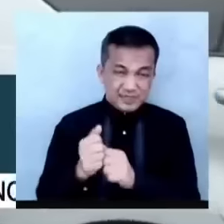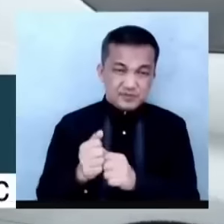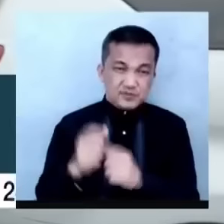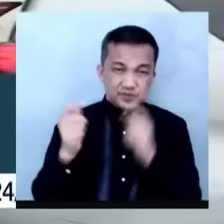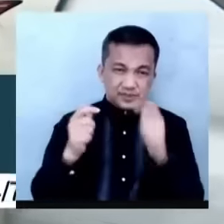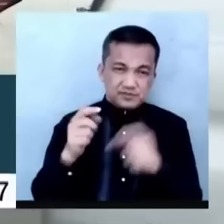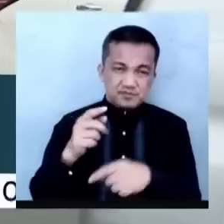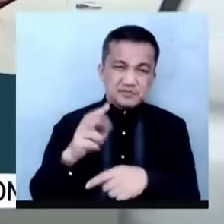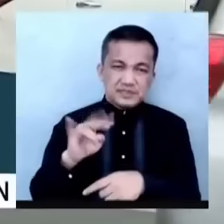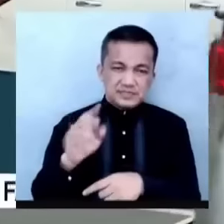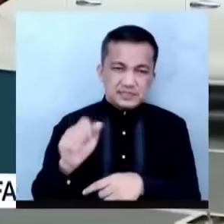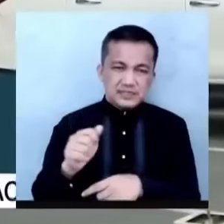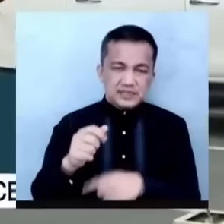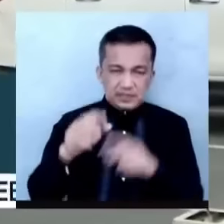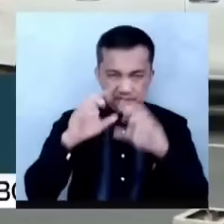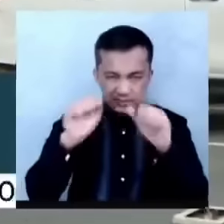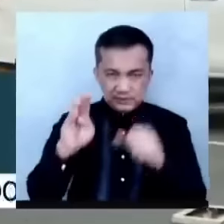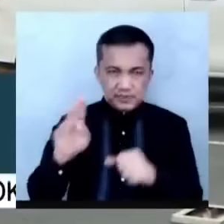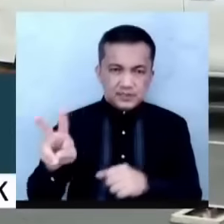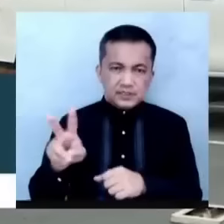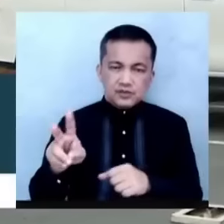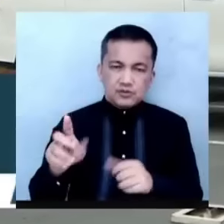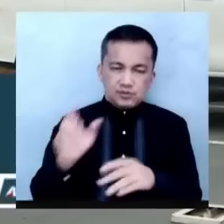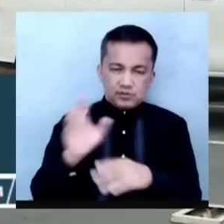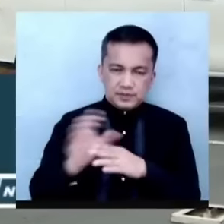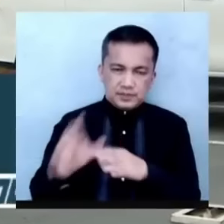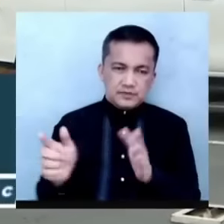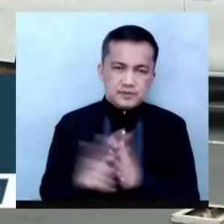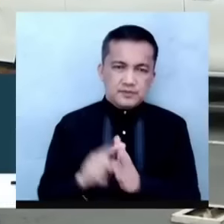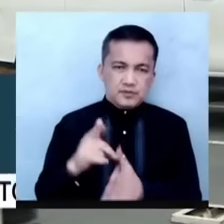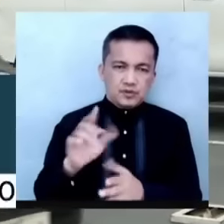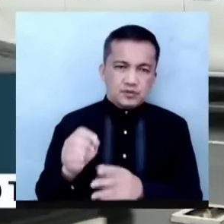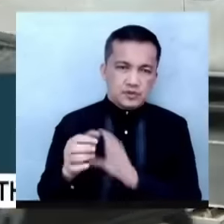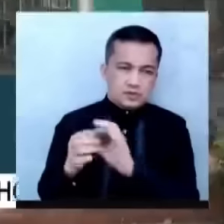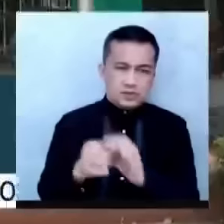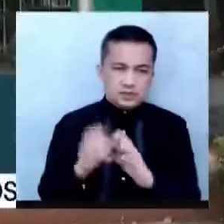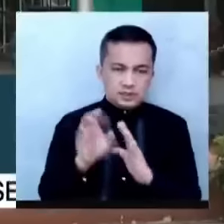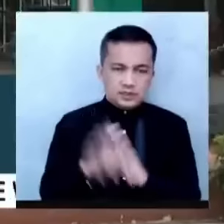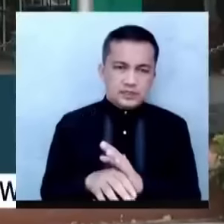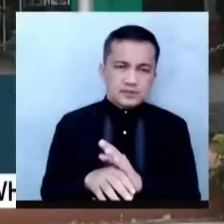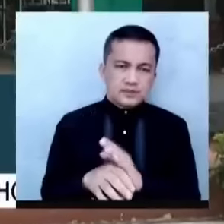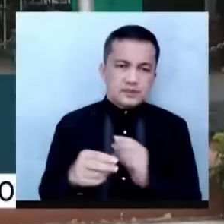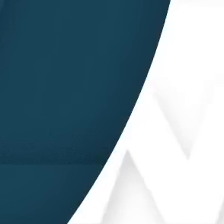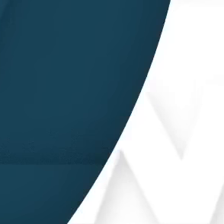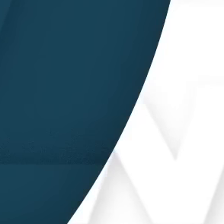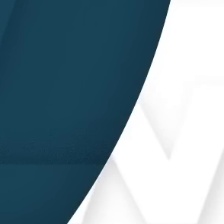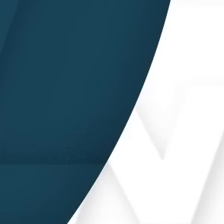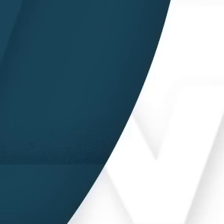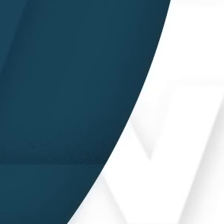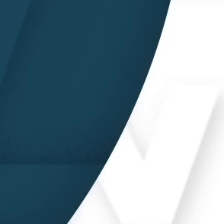address, ordered a total ban on POGOs, citing their links to crime and human rights abuses.